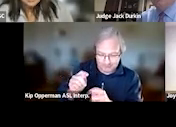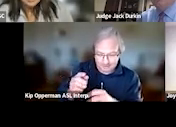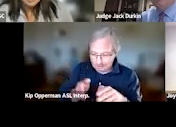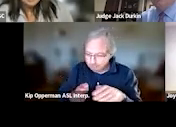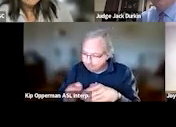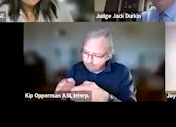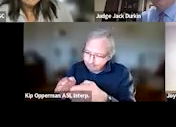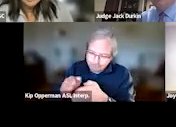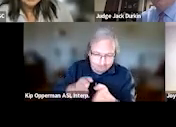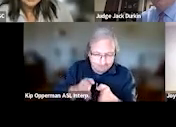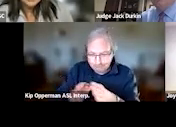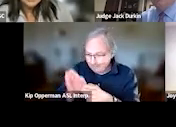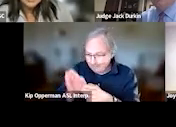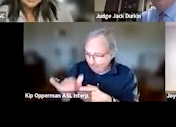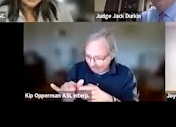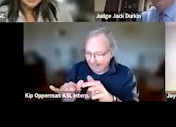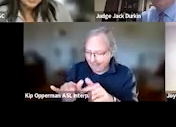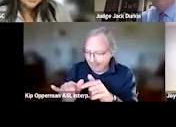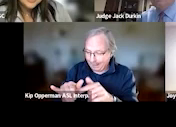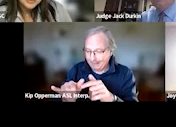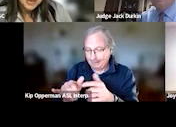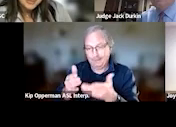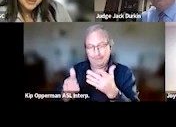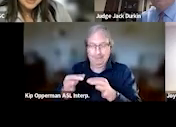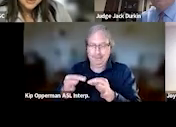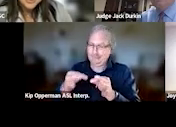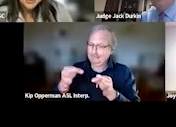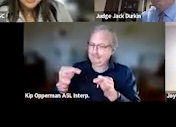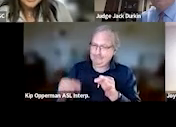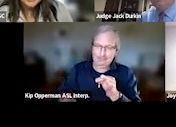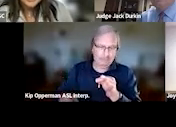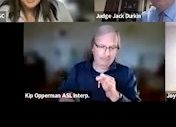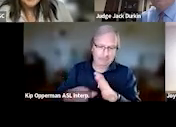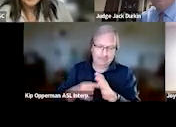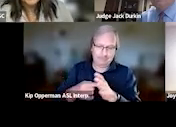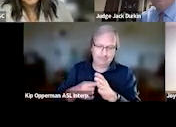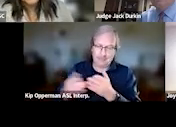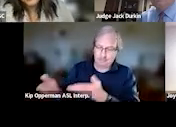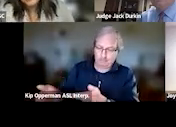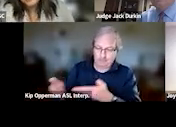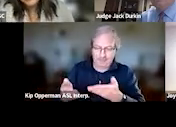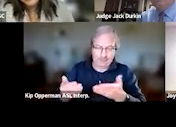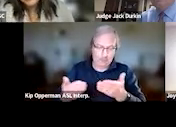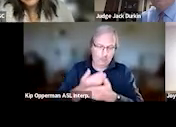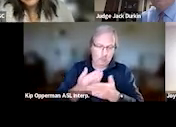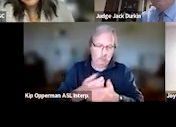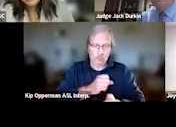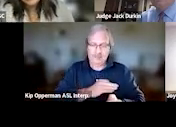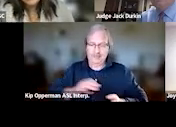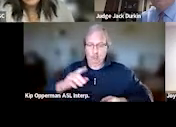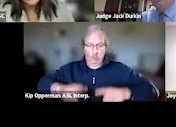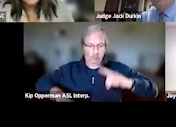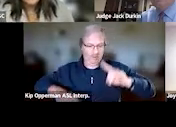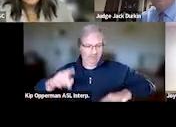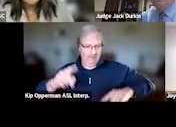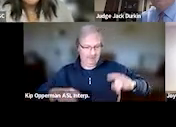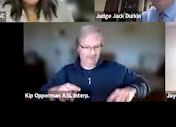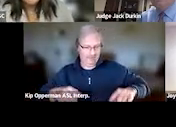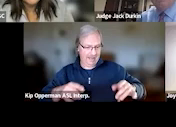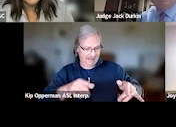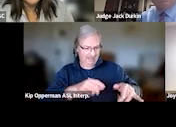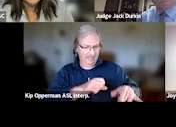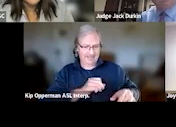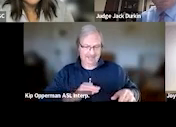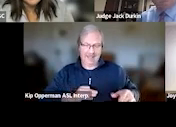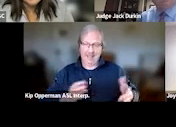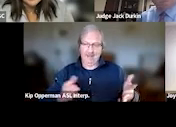that. You know, it could be as simple sometimes as bringing on new staff or diversifying existing staff.